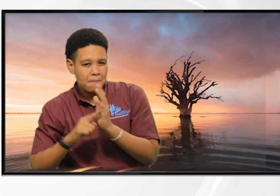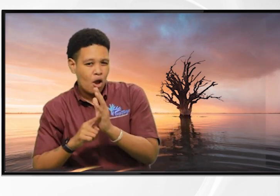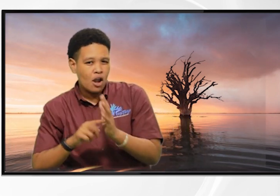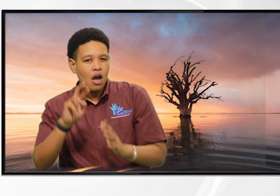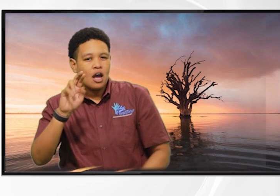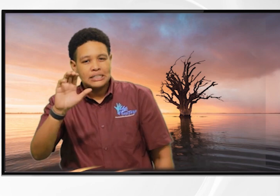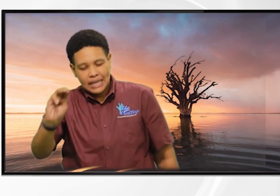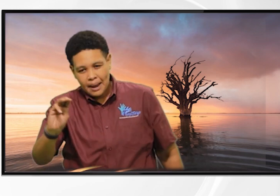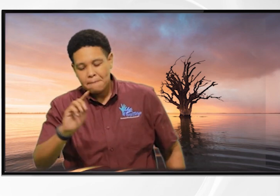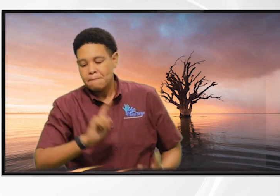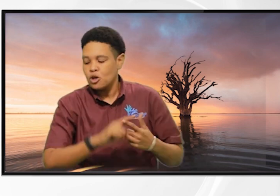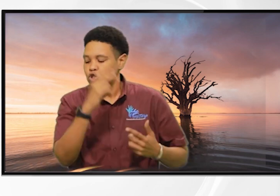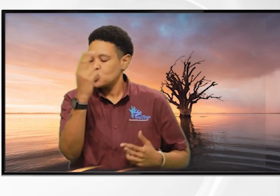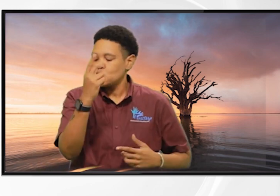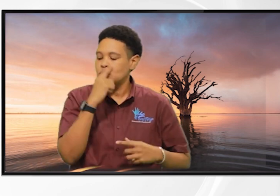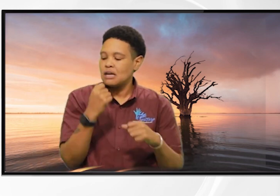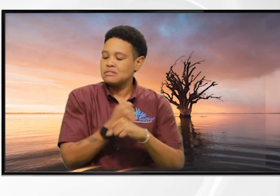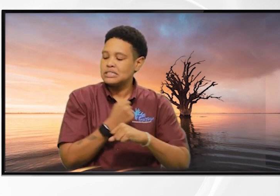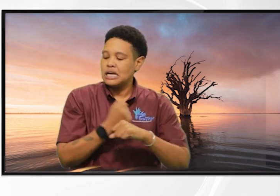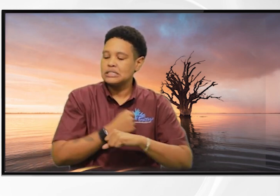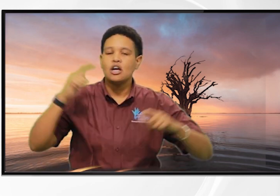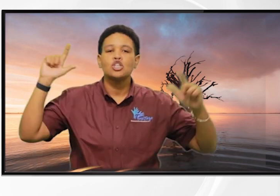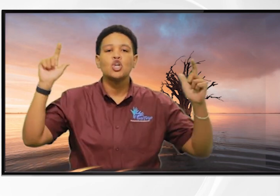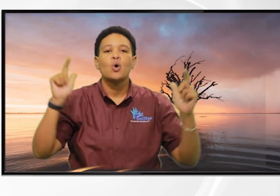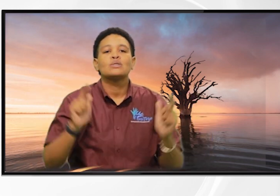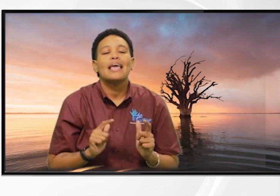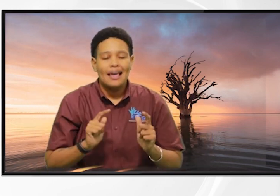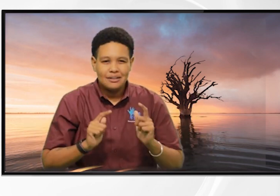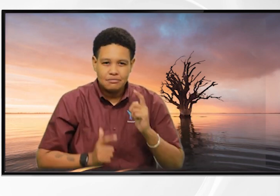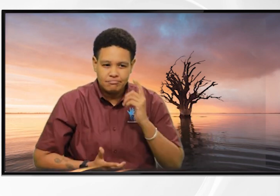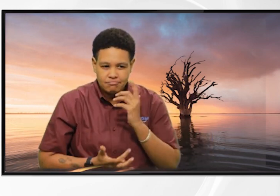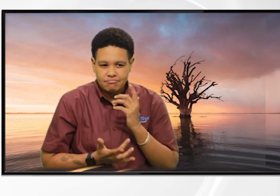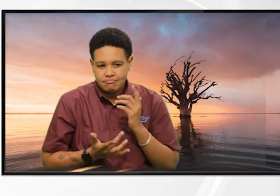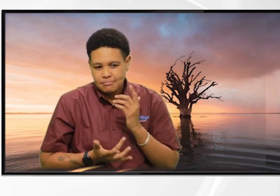from the use of statistical downscaling techniques.